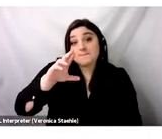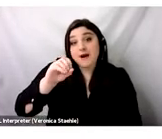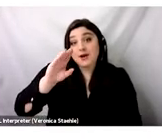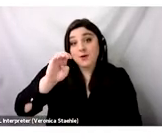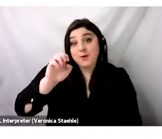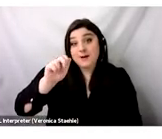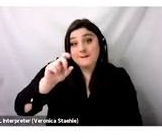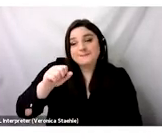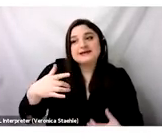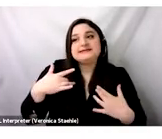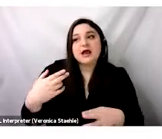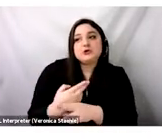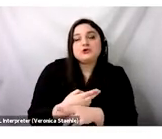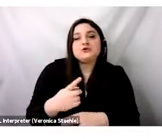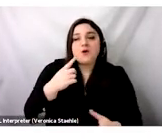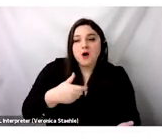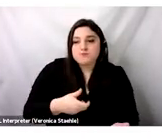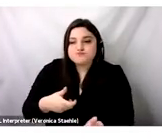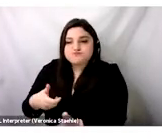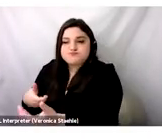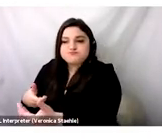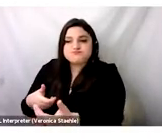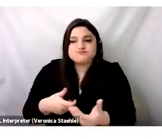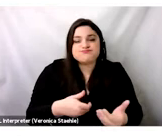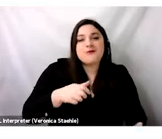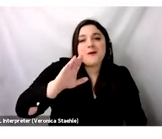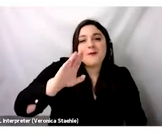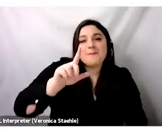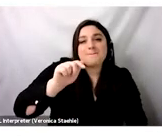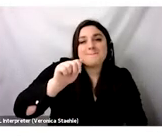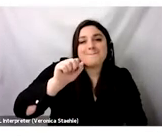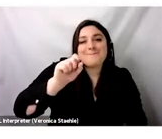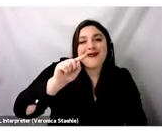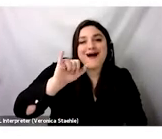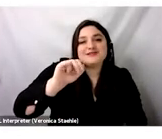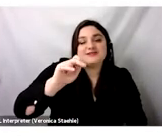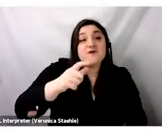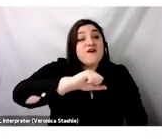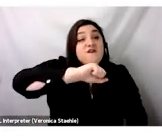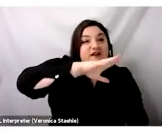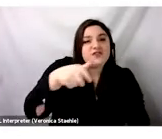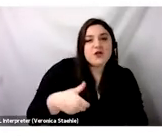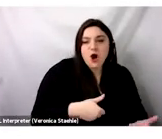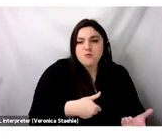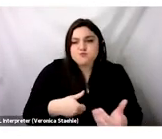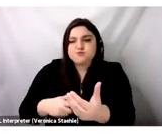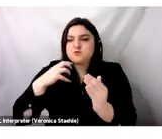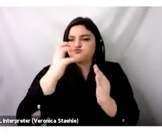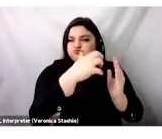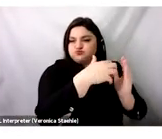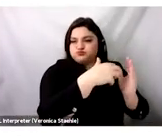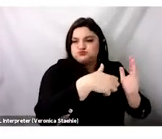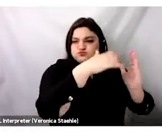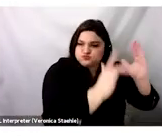blasting of like basically blasting ships. So of course that goes directly into the waterways. So those are the